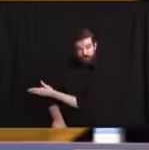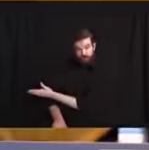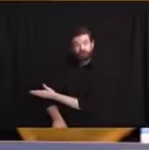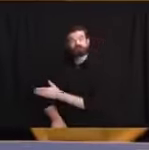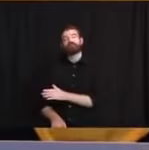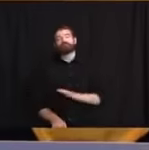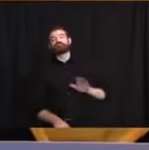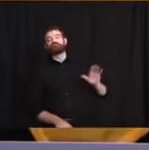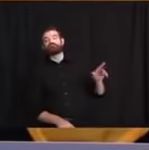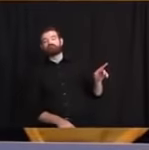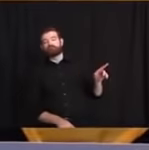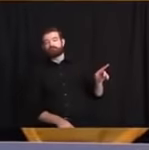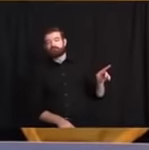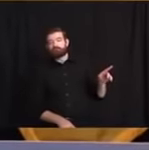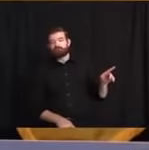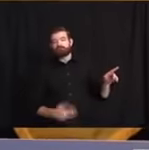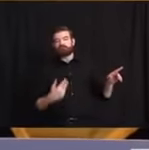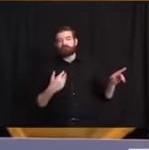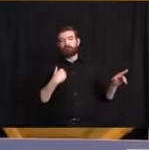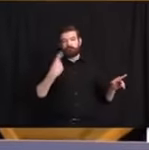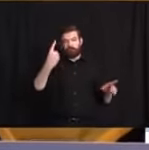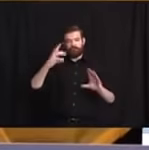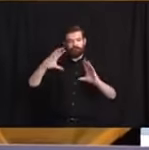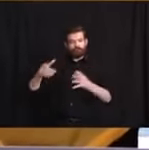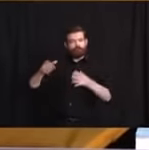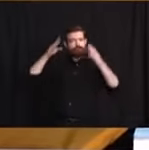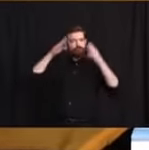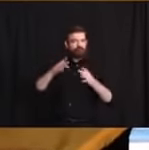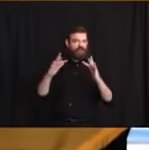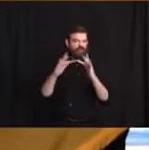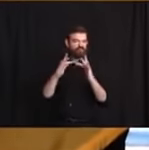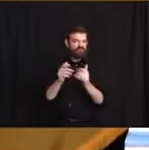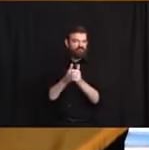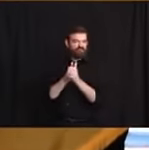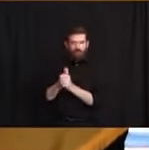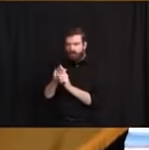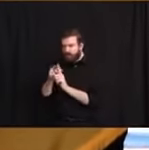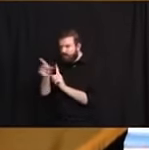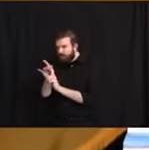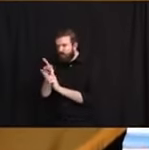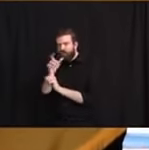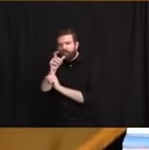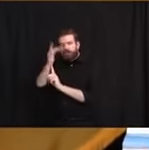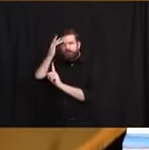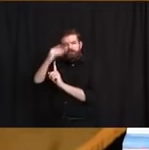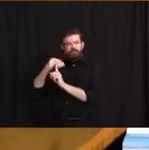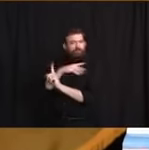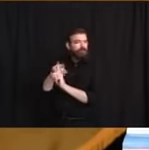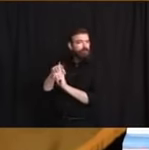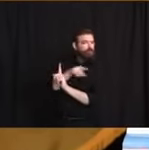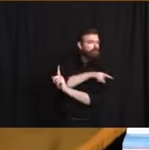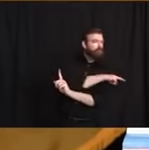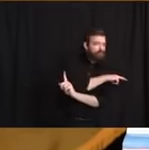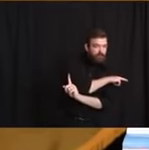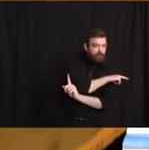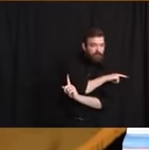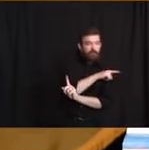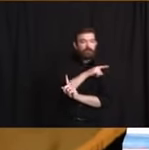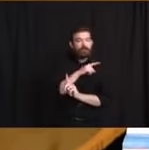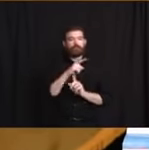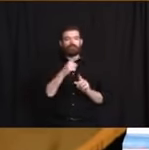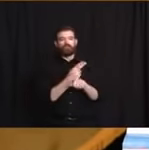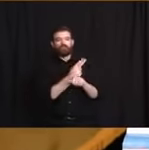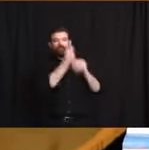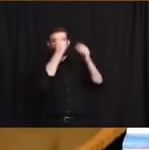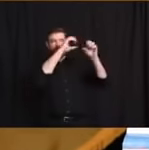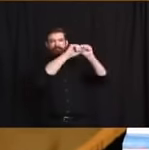on contact tracing. They've chosen the information system that will be used statewide. They're interviewing staffing